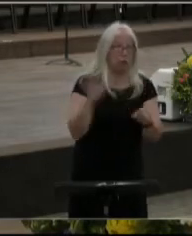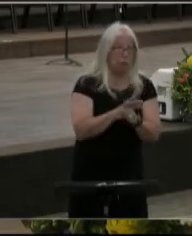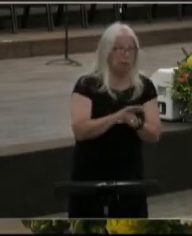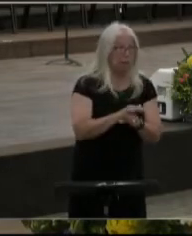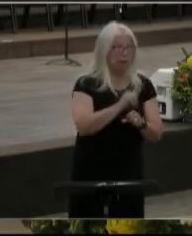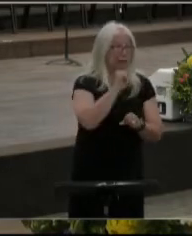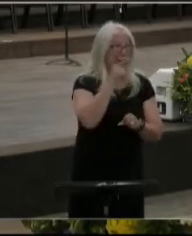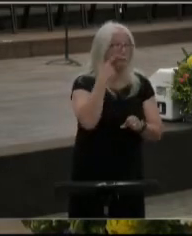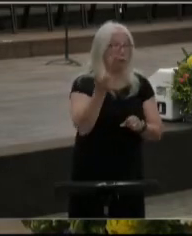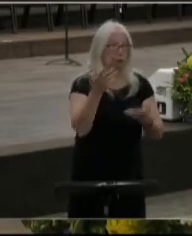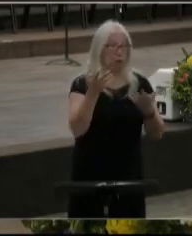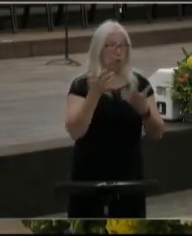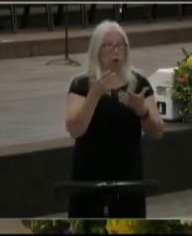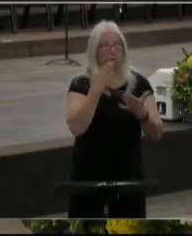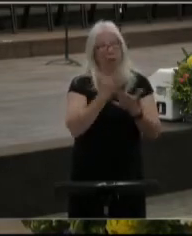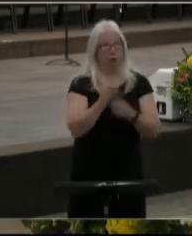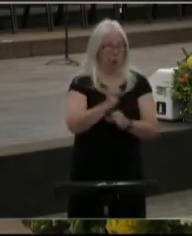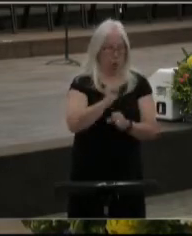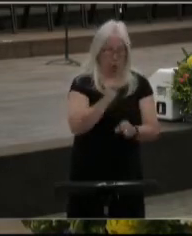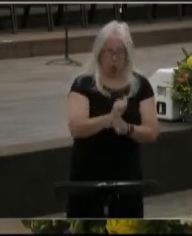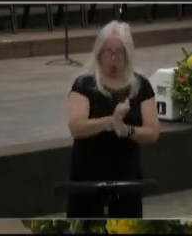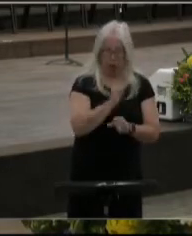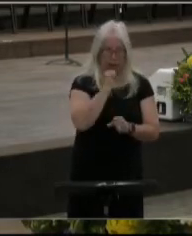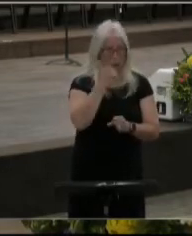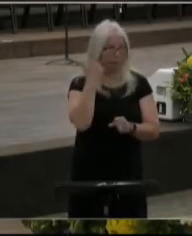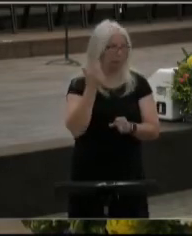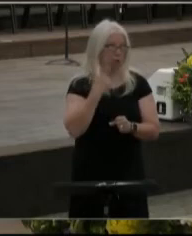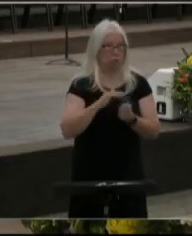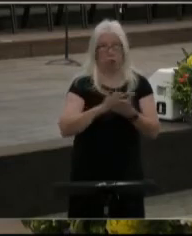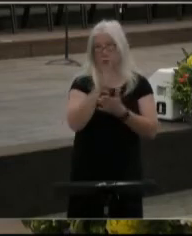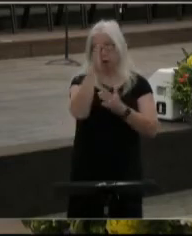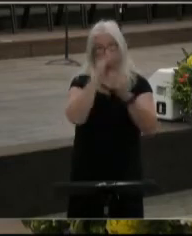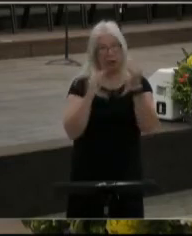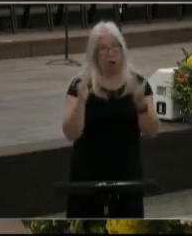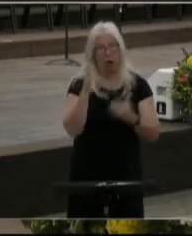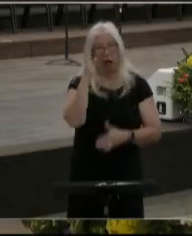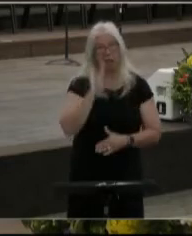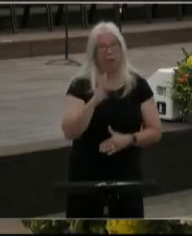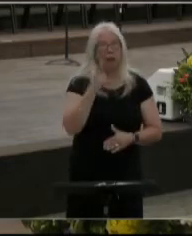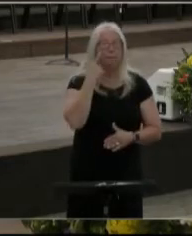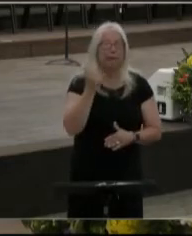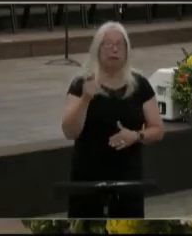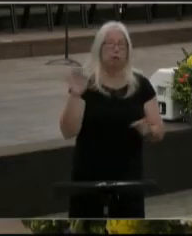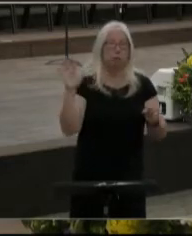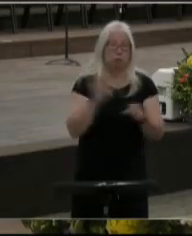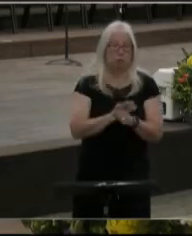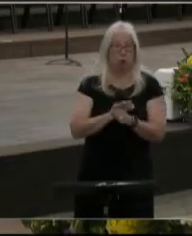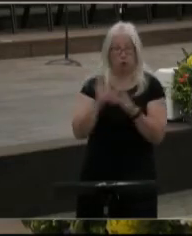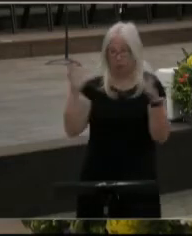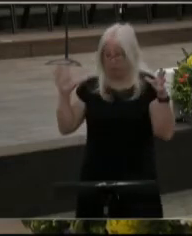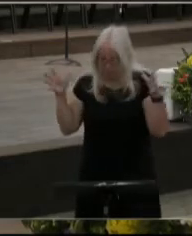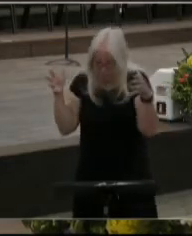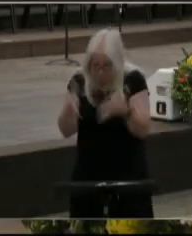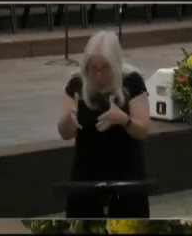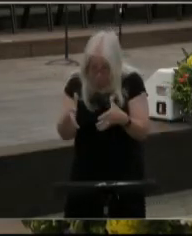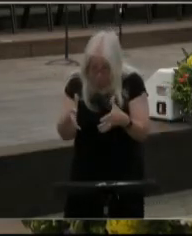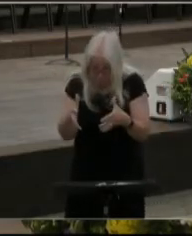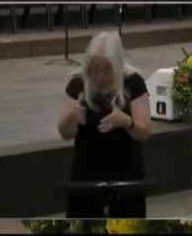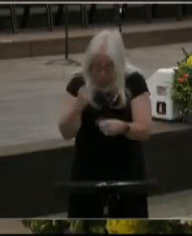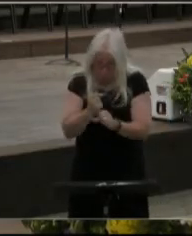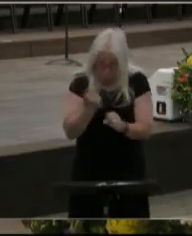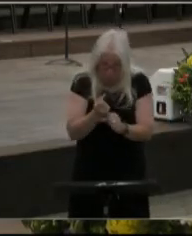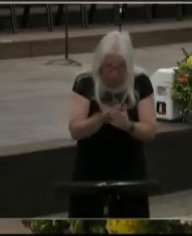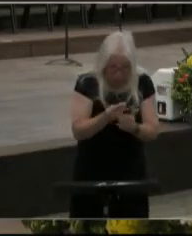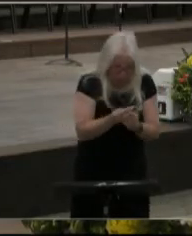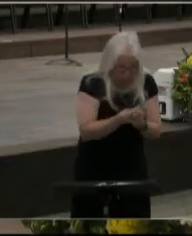commitment, not because you wanted to be a good worker, not because you wanted to glorify God in it, but because you were totally ate up, whether it was with making